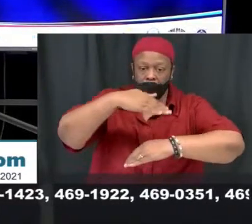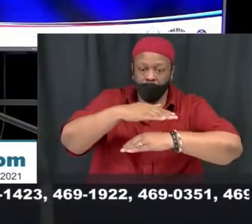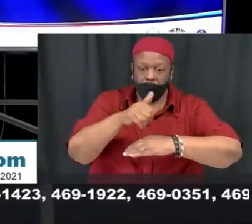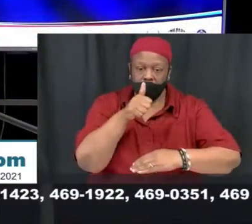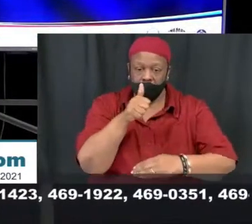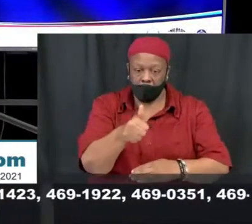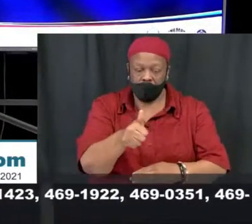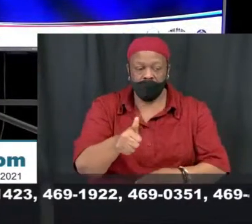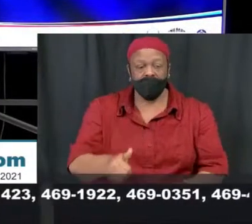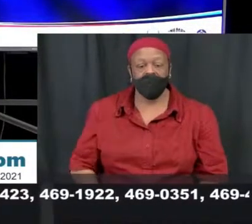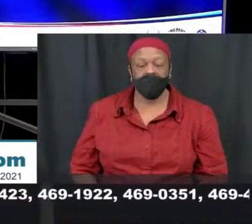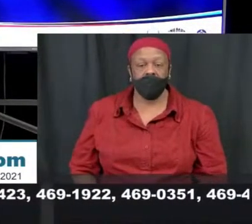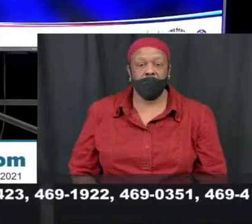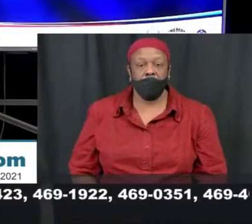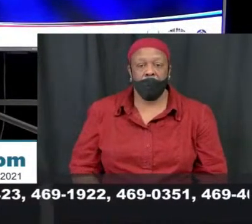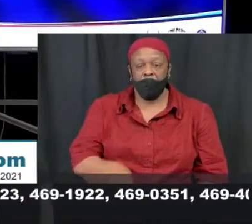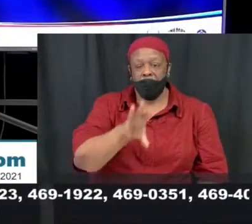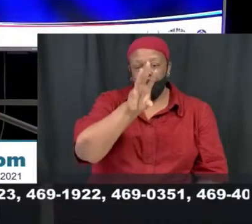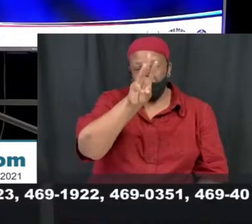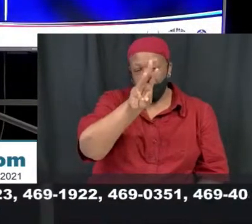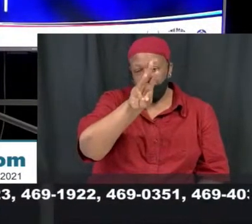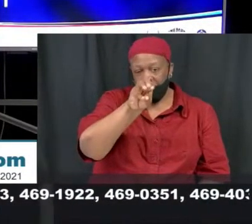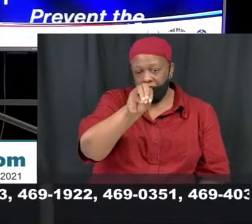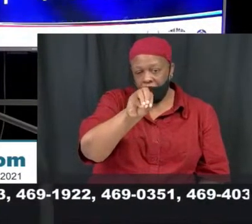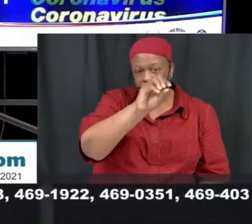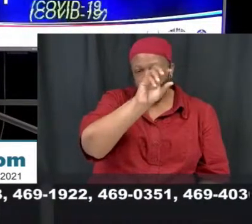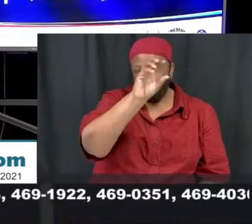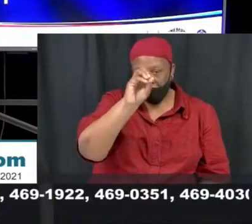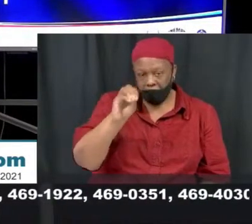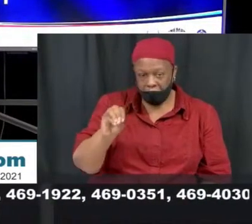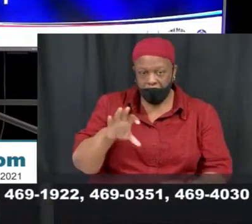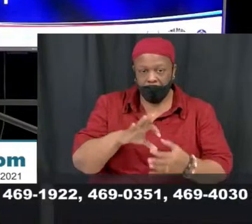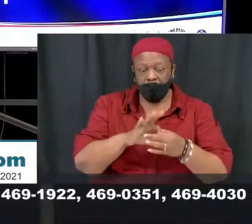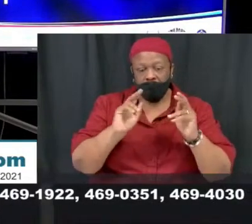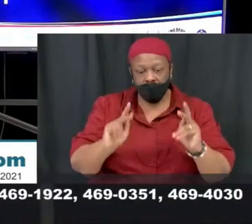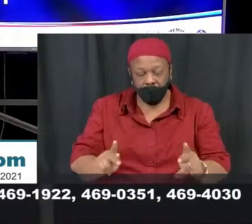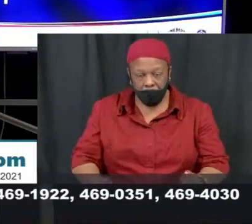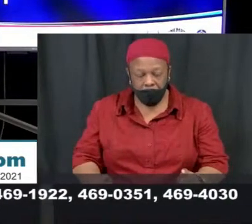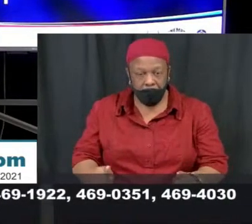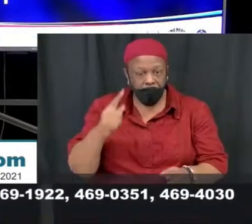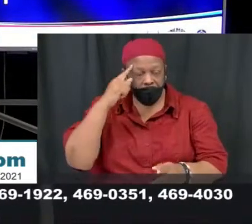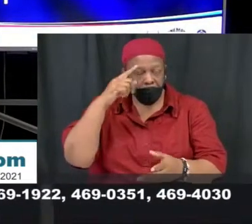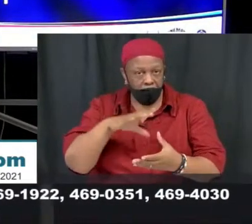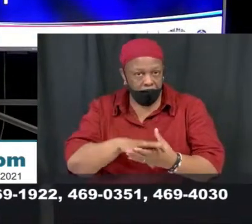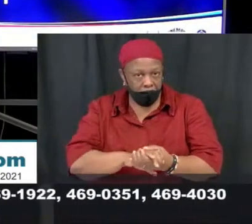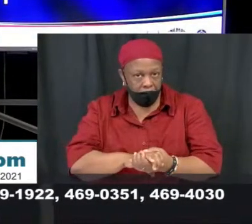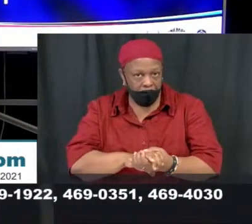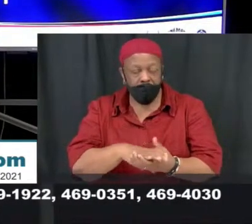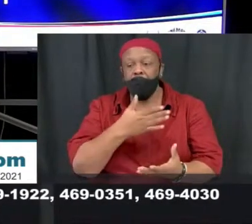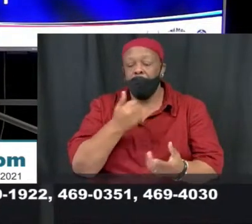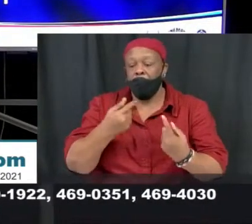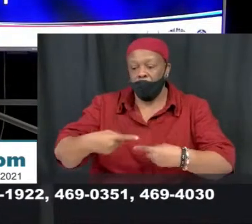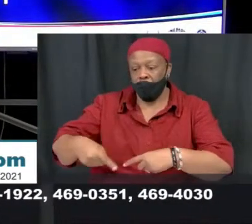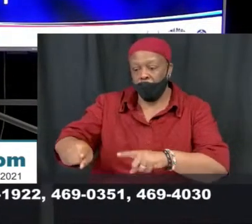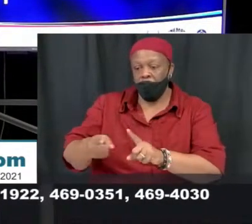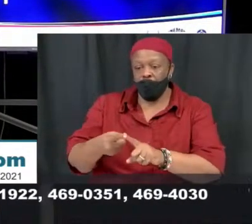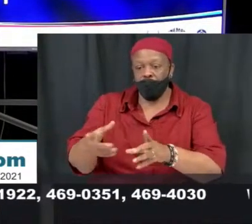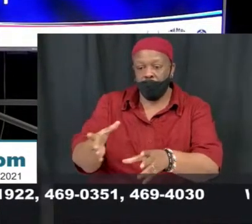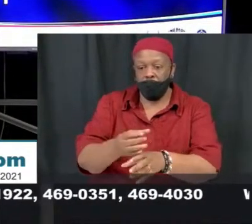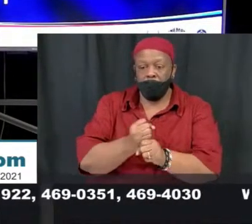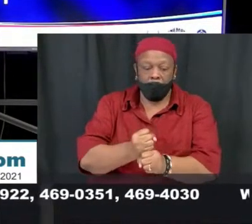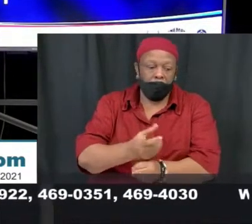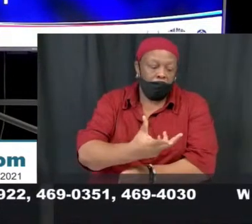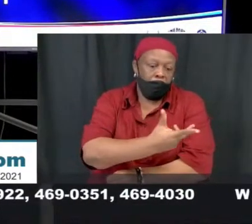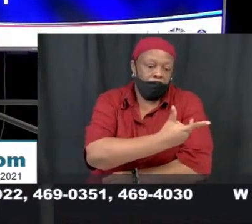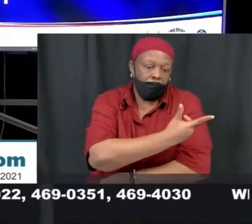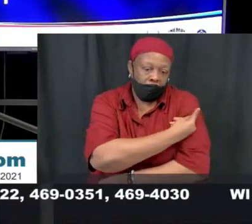nation's adults sent a strong message that they listened to the facts and believed in the science and went forward and got